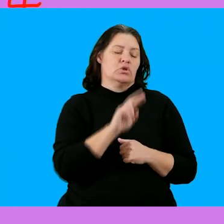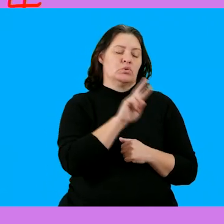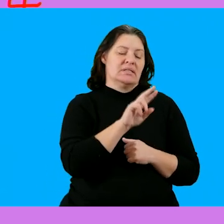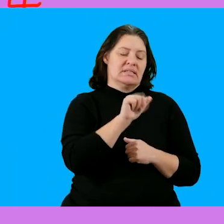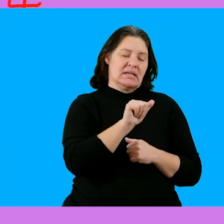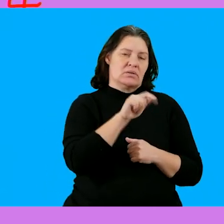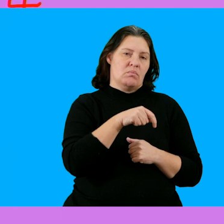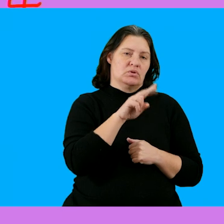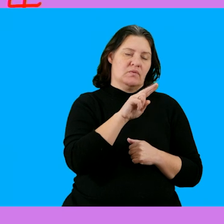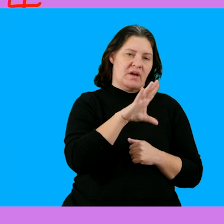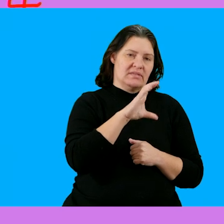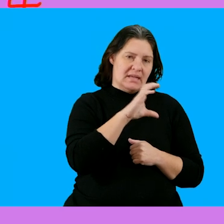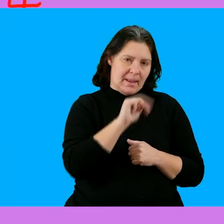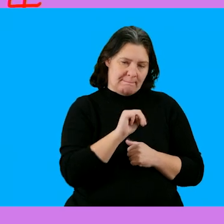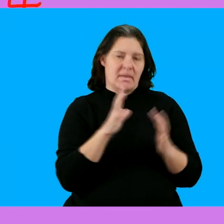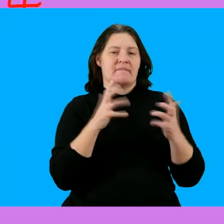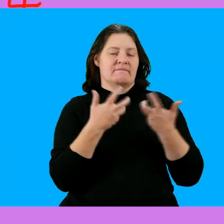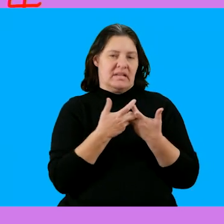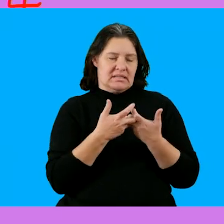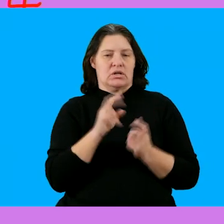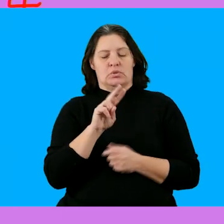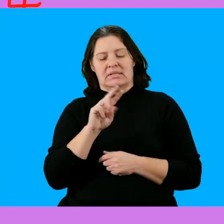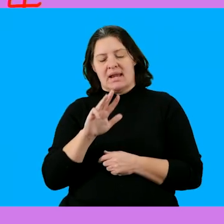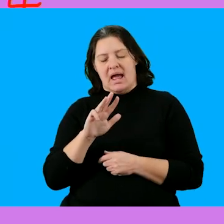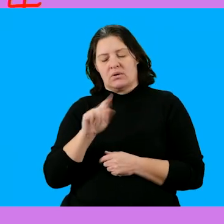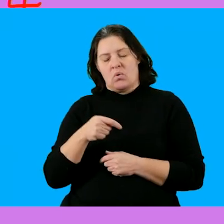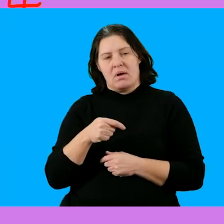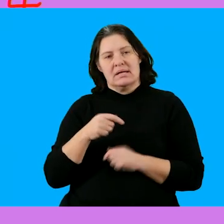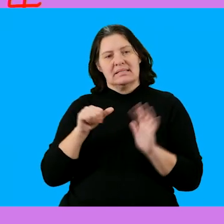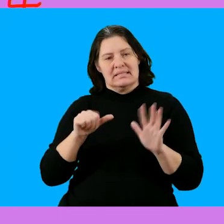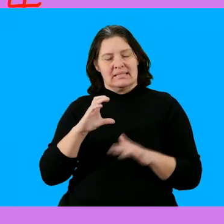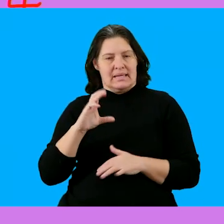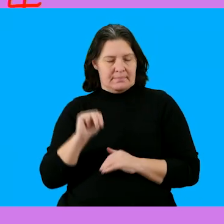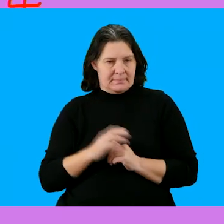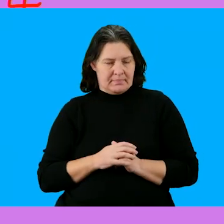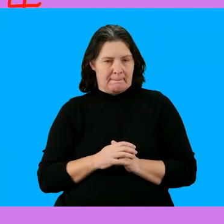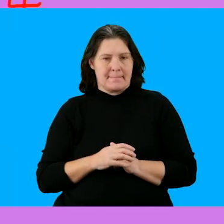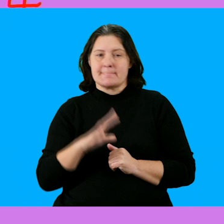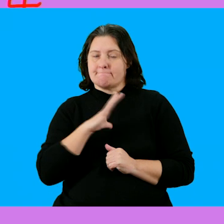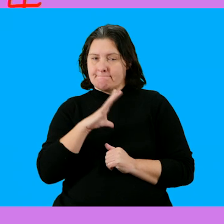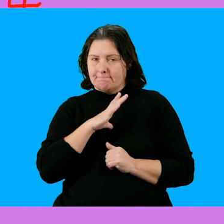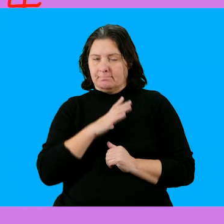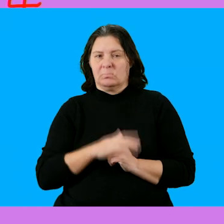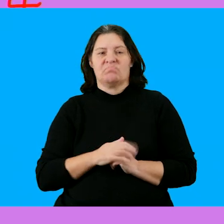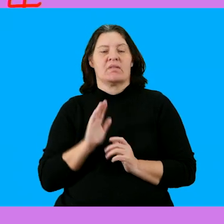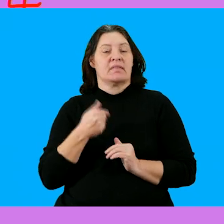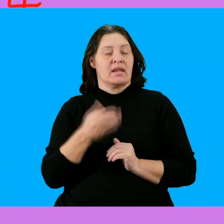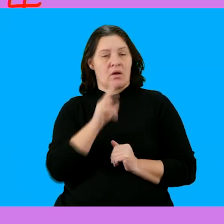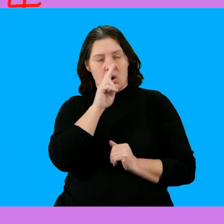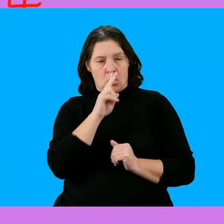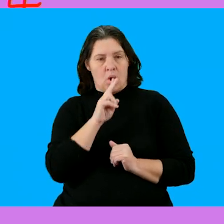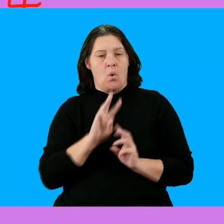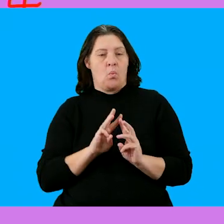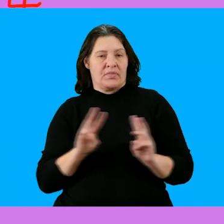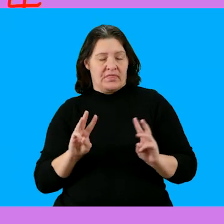So 26.25 centimeters will definitely fit on 29.6 centimeters. Fine. Thereafter,